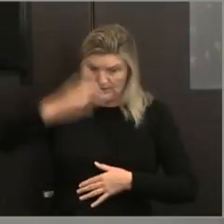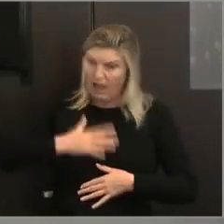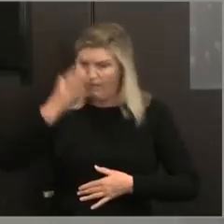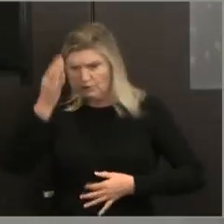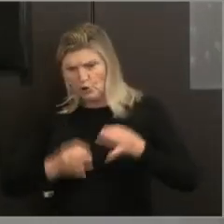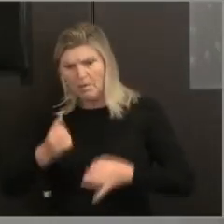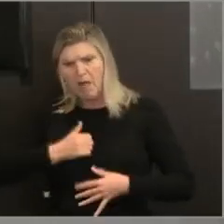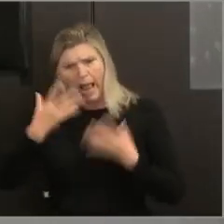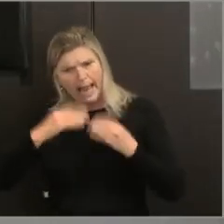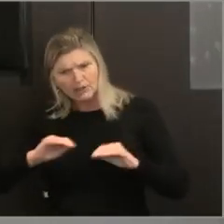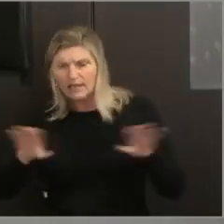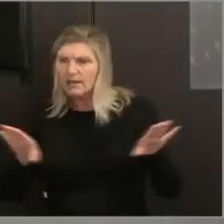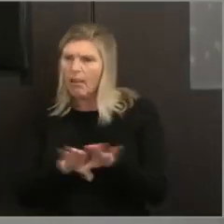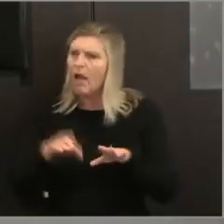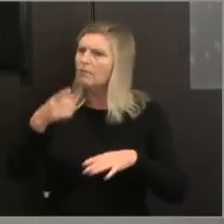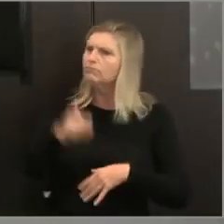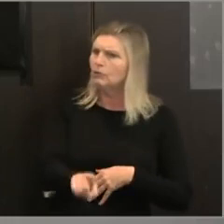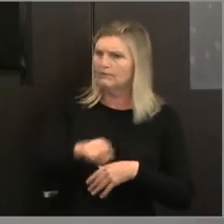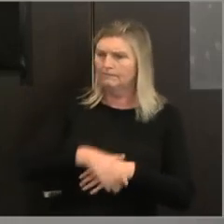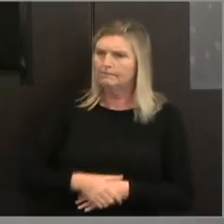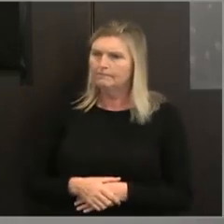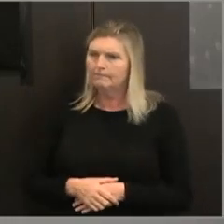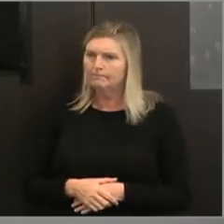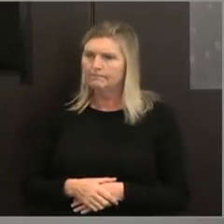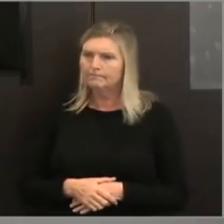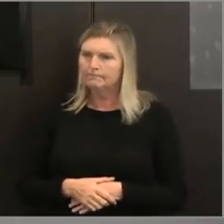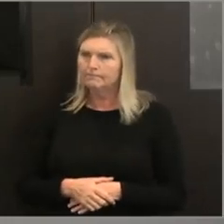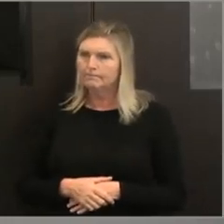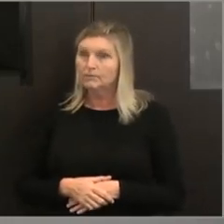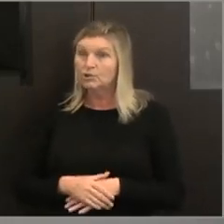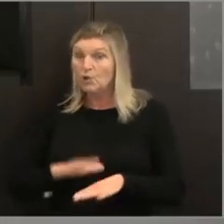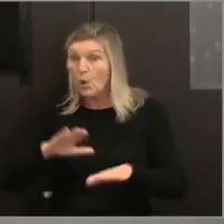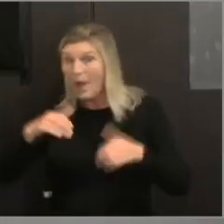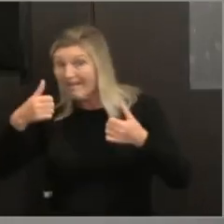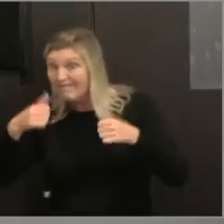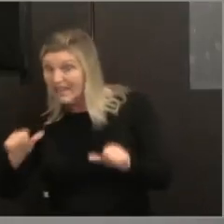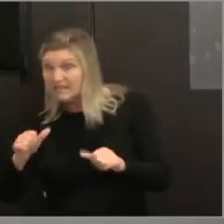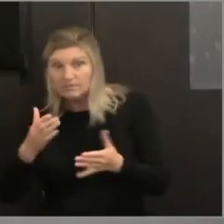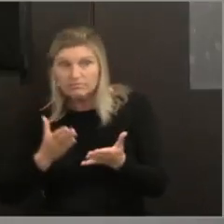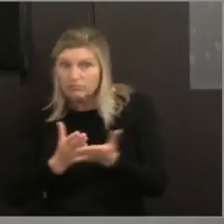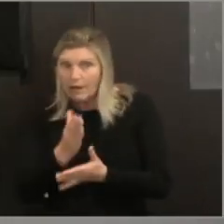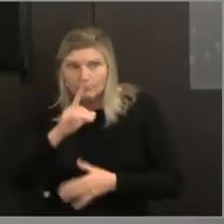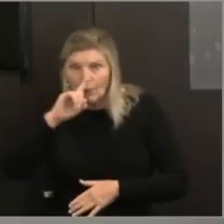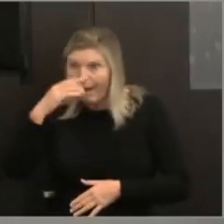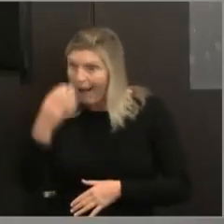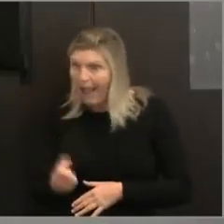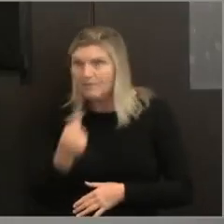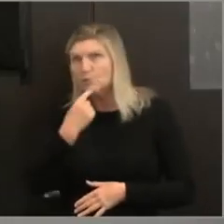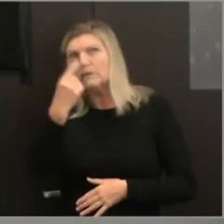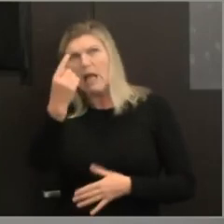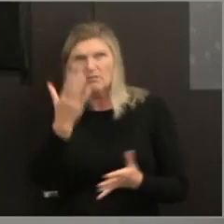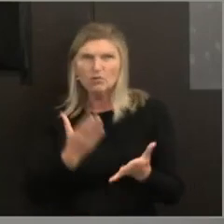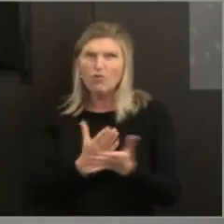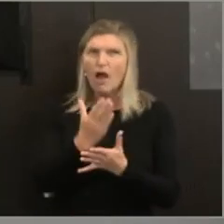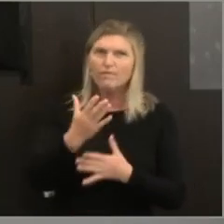education should be. And so you can't have an effective right, say, the rights of